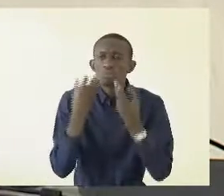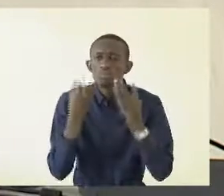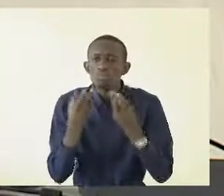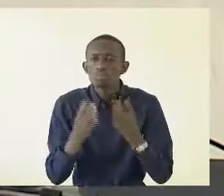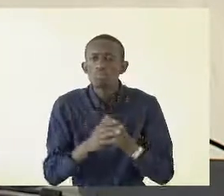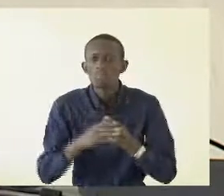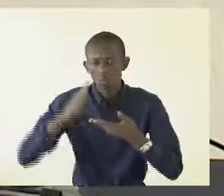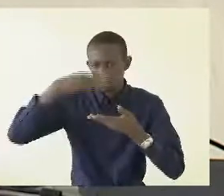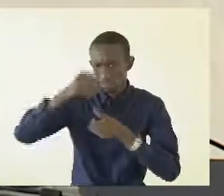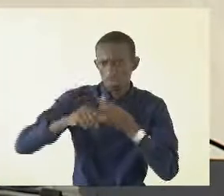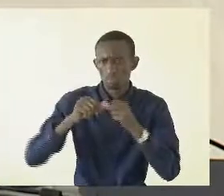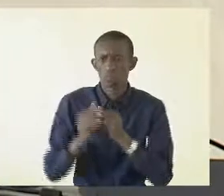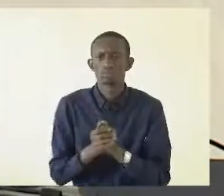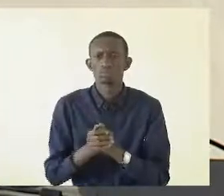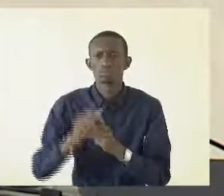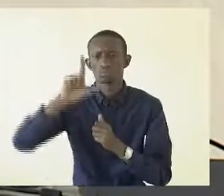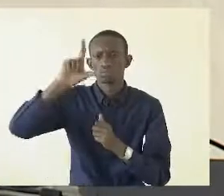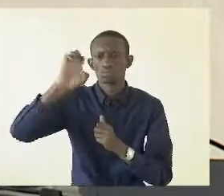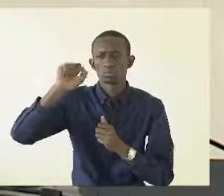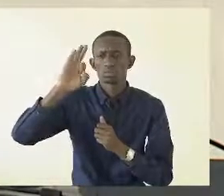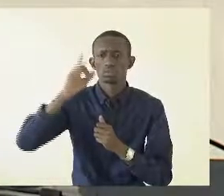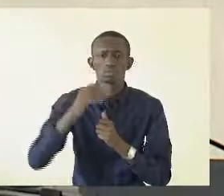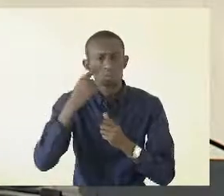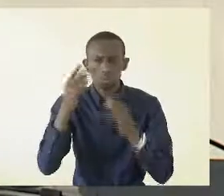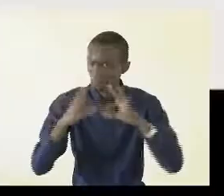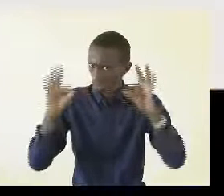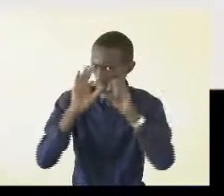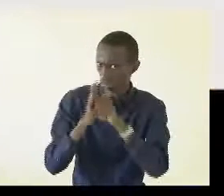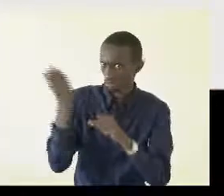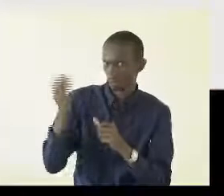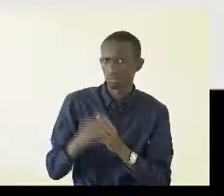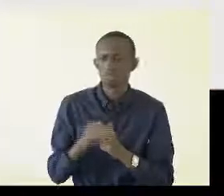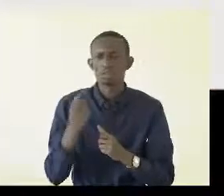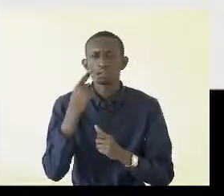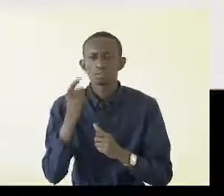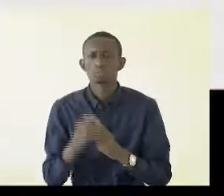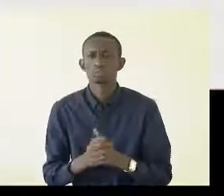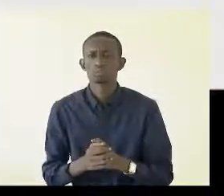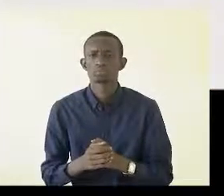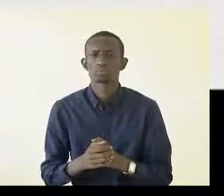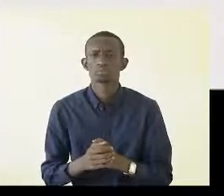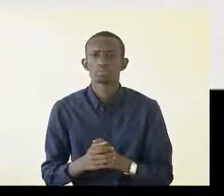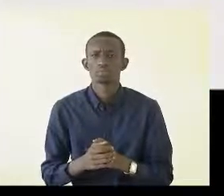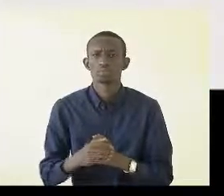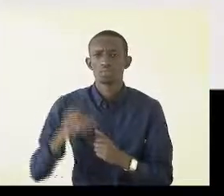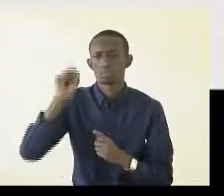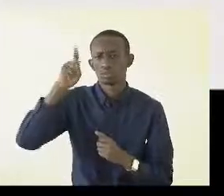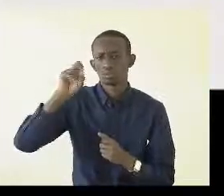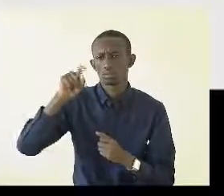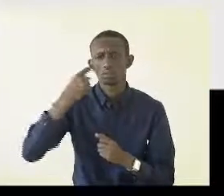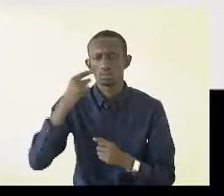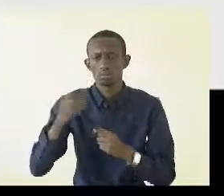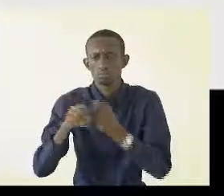about leaves. We have seen how they are important. We have talked about the stem. Then we have talked about